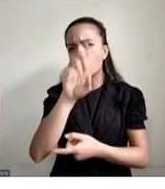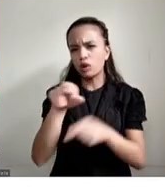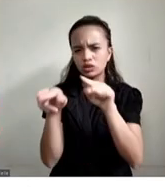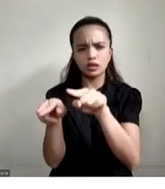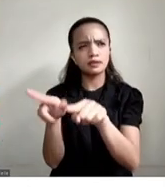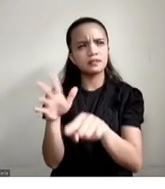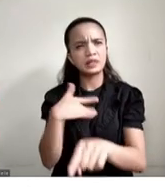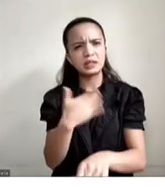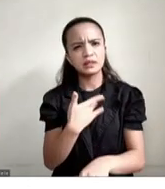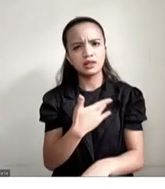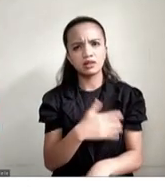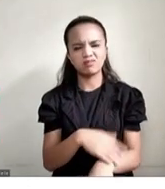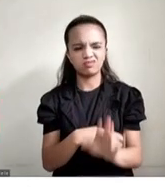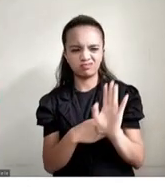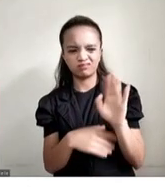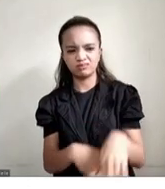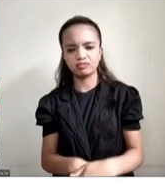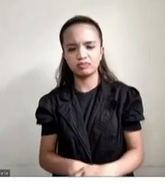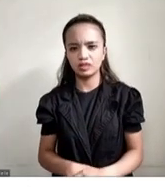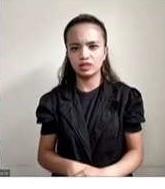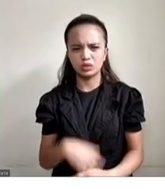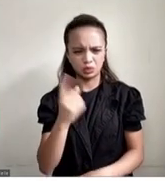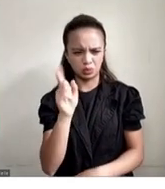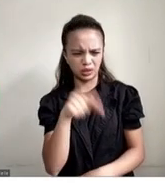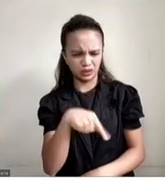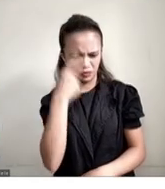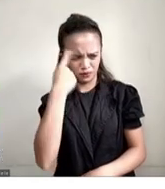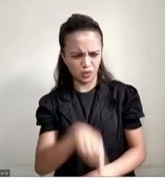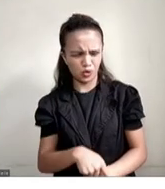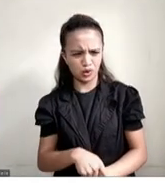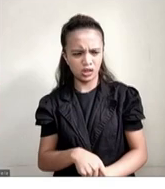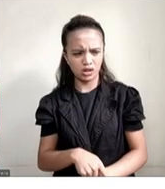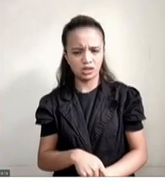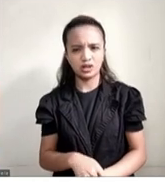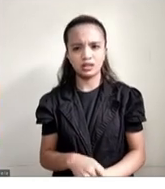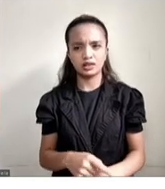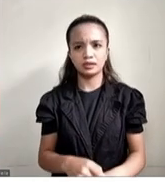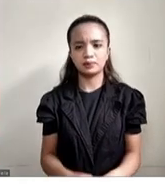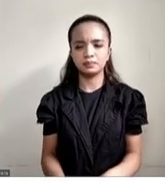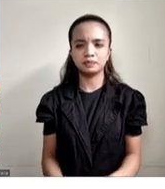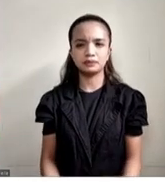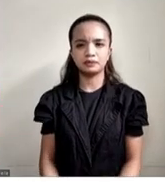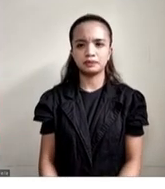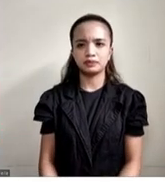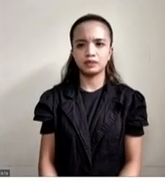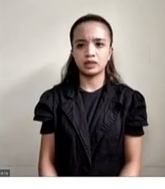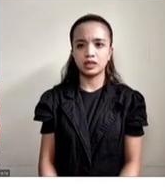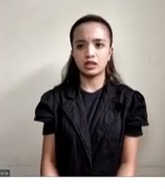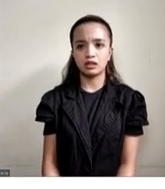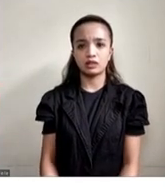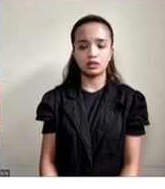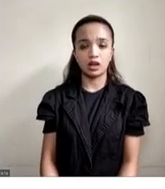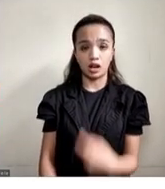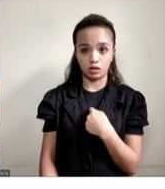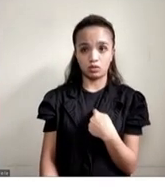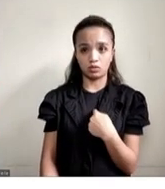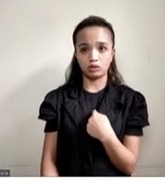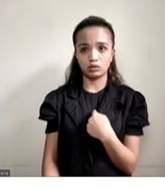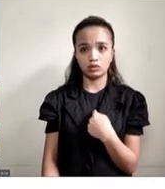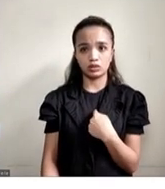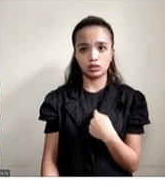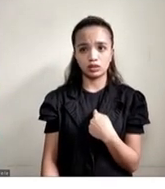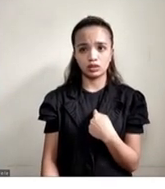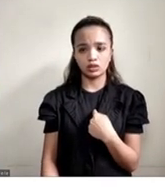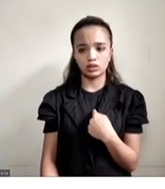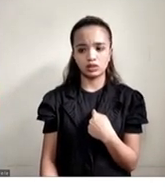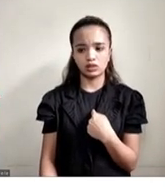said, what is this? Where are you guys coming from? Ako kasi, Carmina, after parang